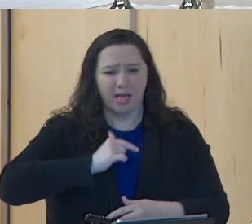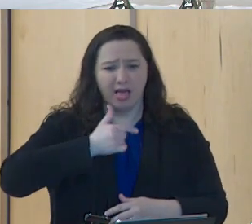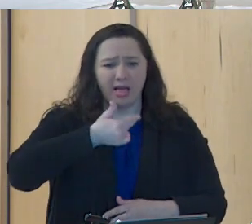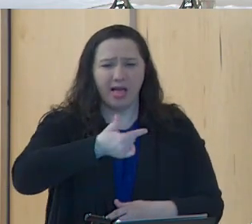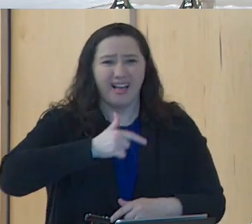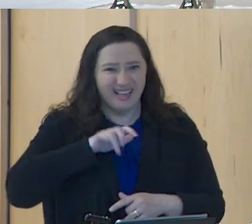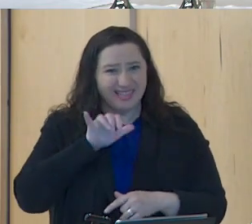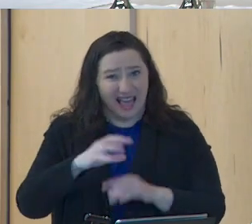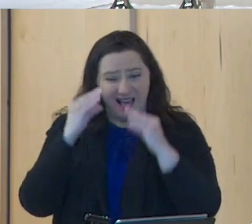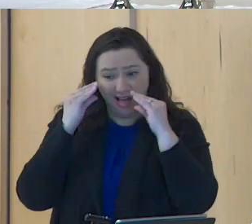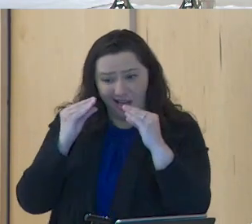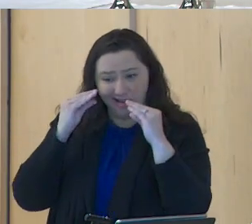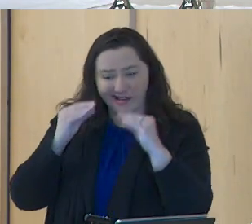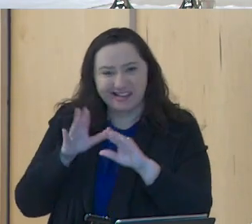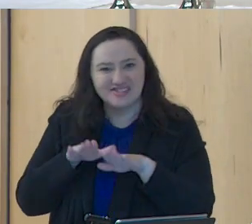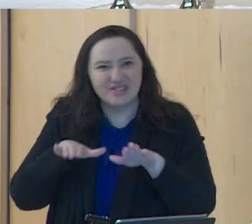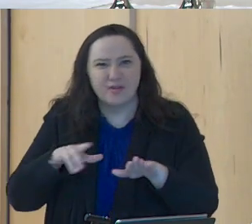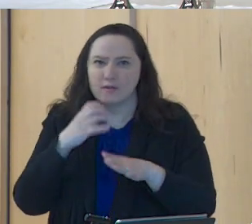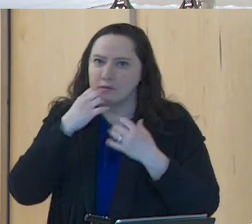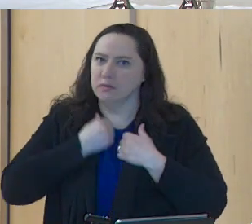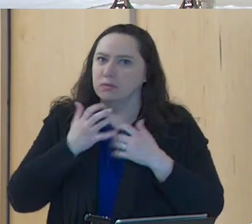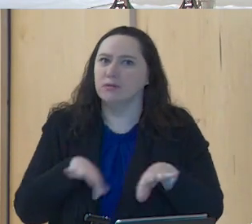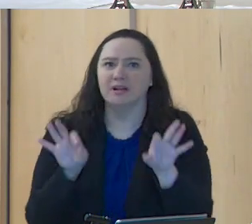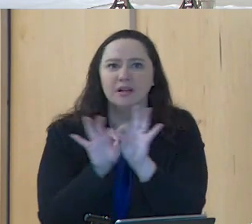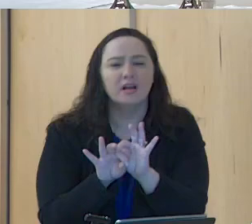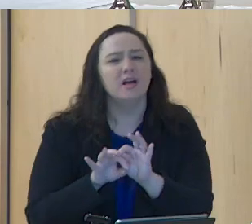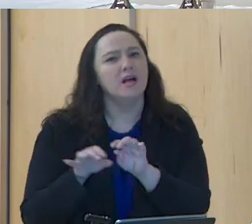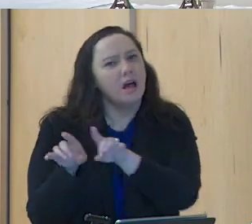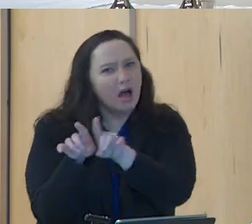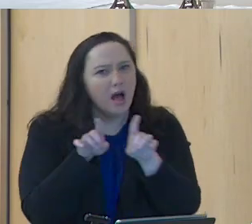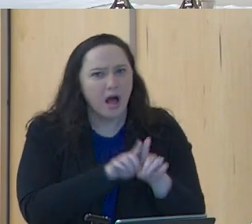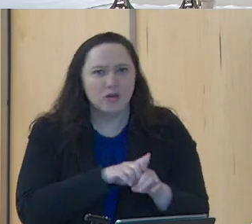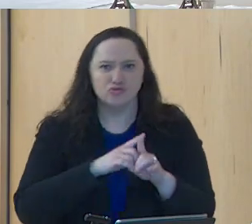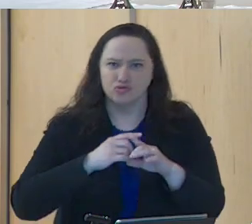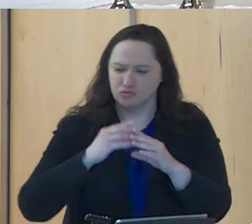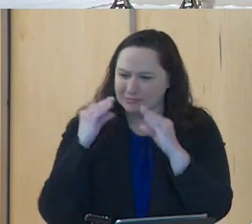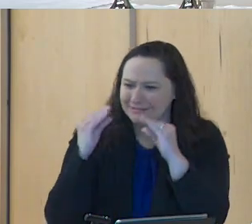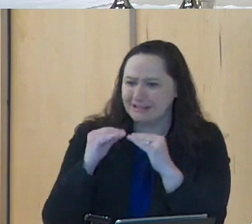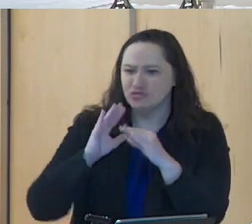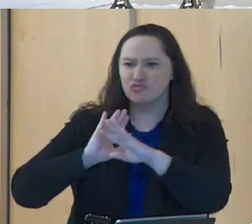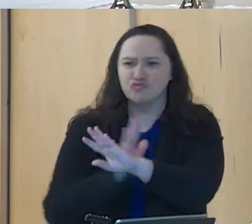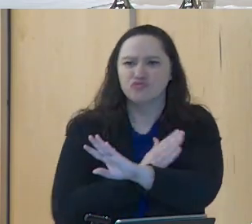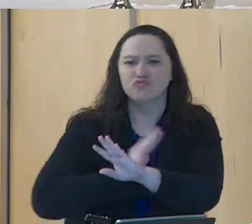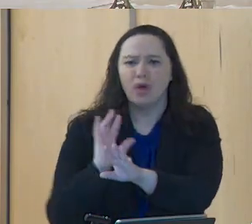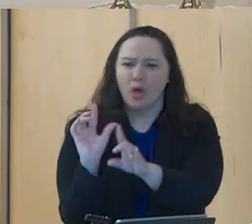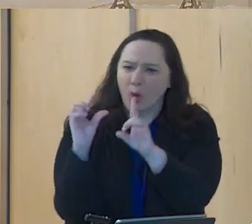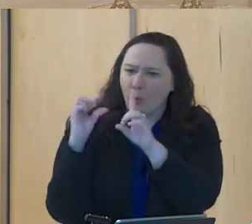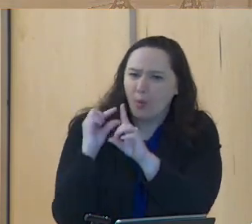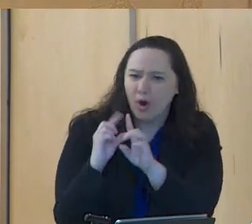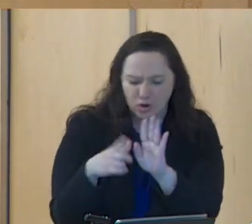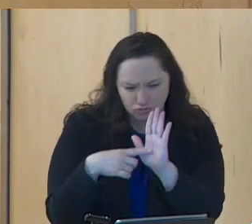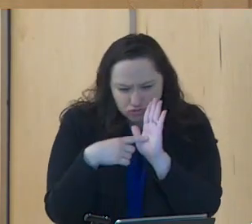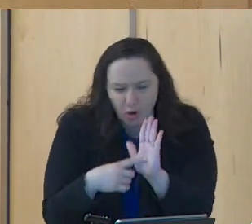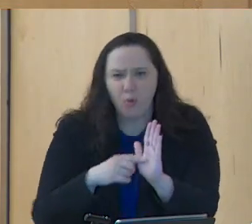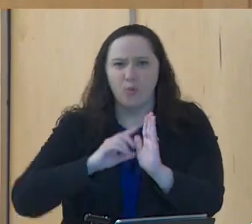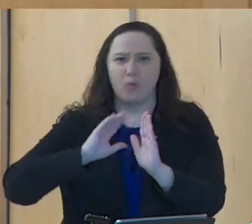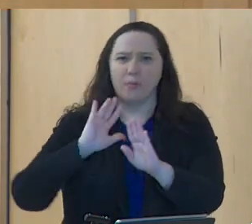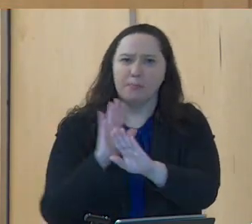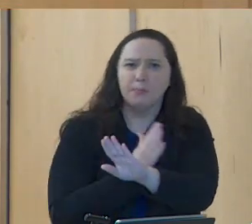read. It's also important that we help them to learn to sing those hymns, pointing out the words as well as the